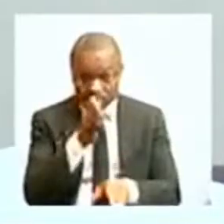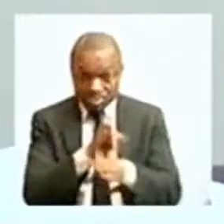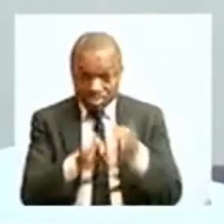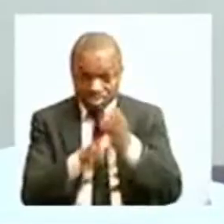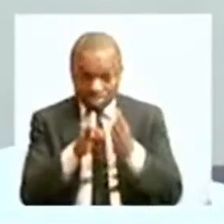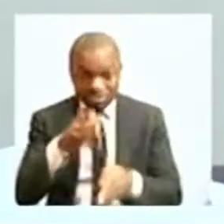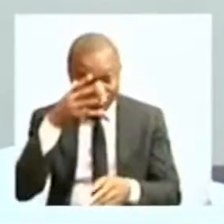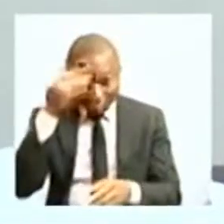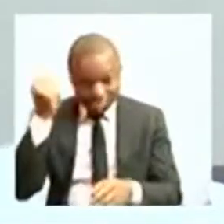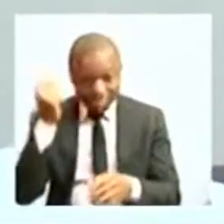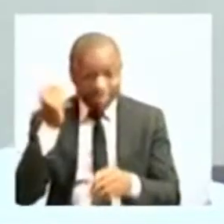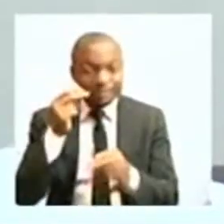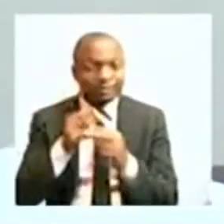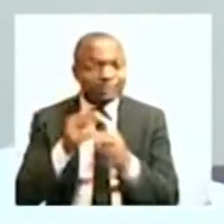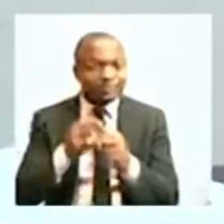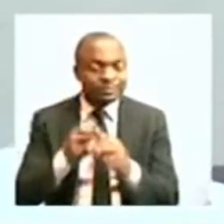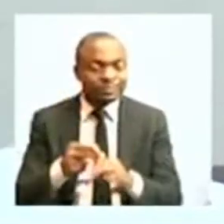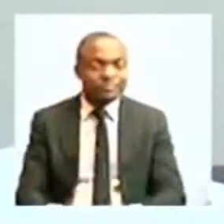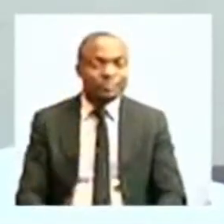forgotten the name,